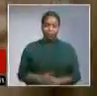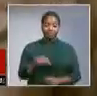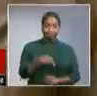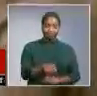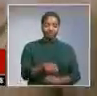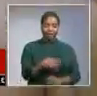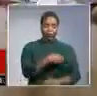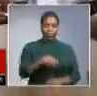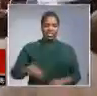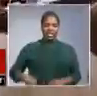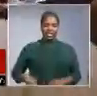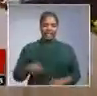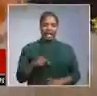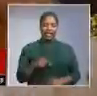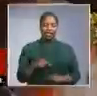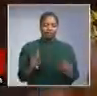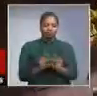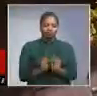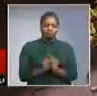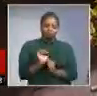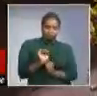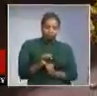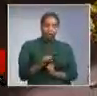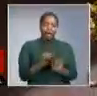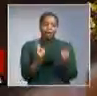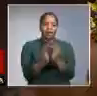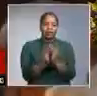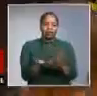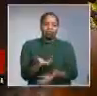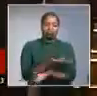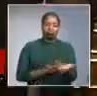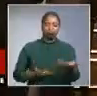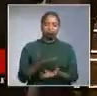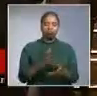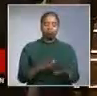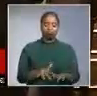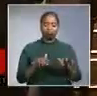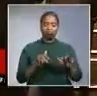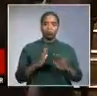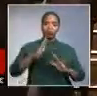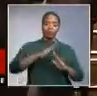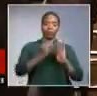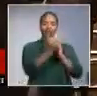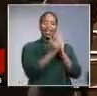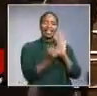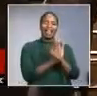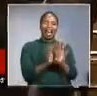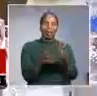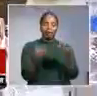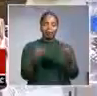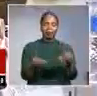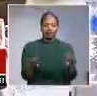Cyril Ramaphosa and his counterpart held a bilateral meeting with cabinet members. Top of the agenda, trade and